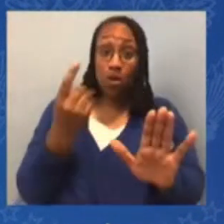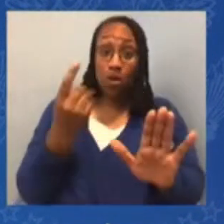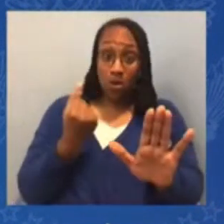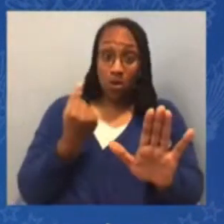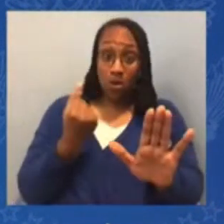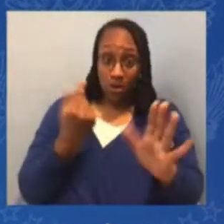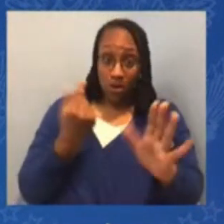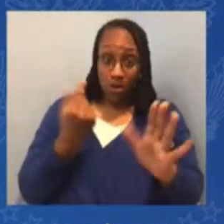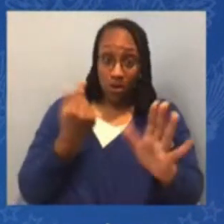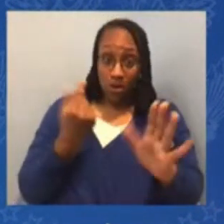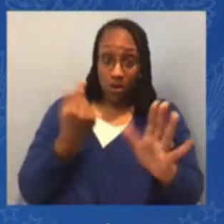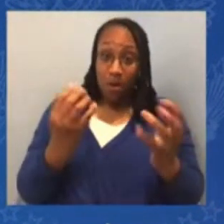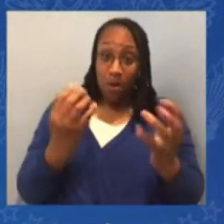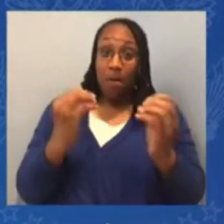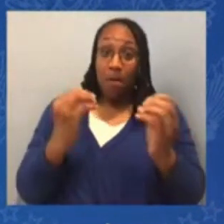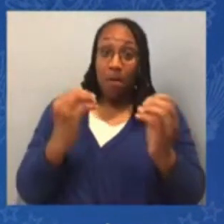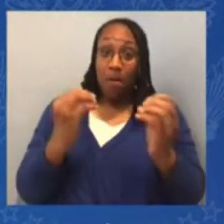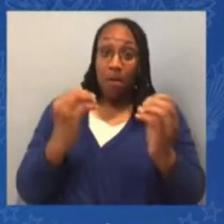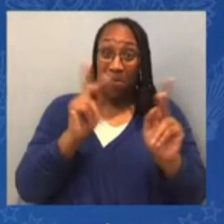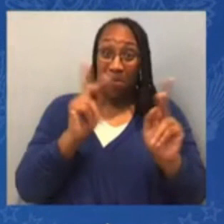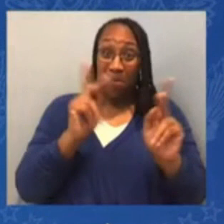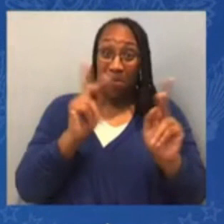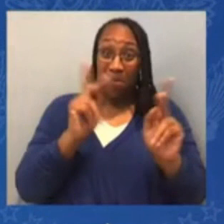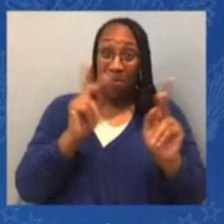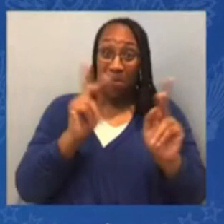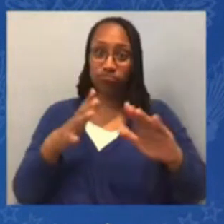than anything else that happens in the nation.